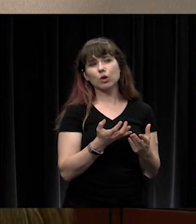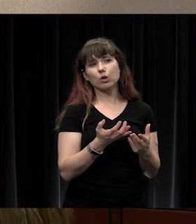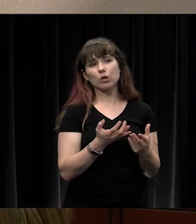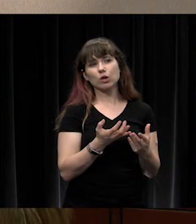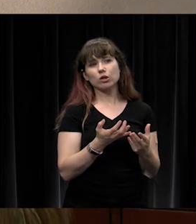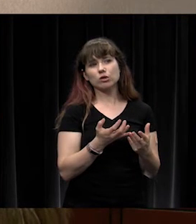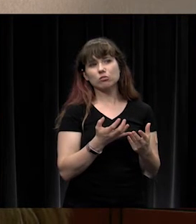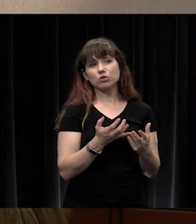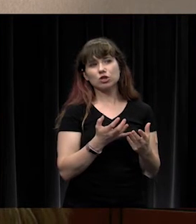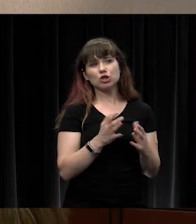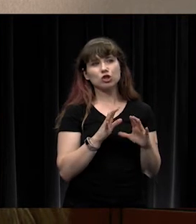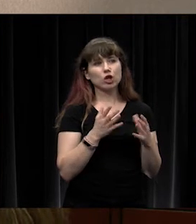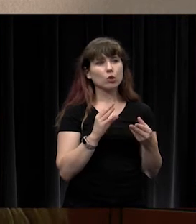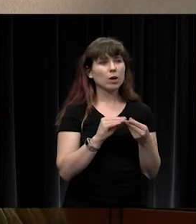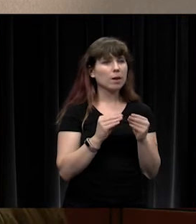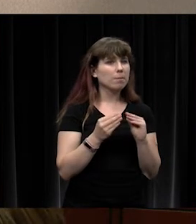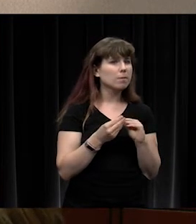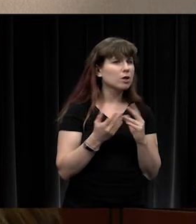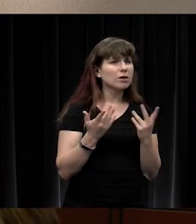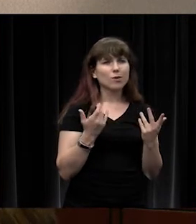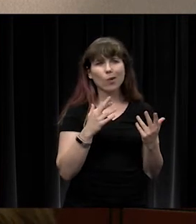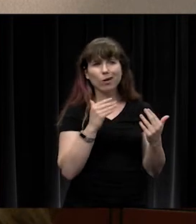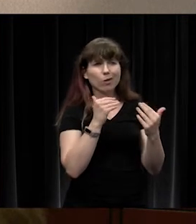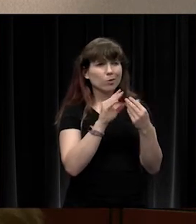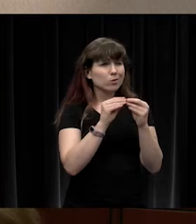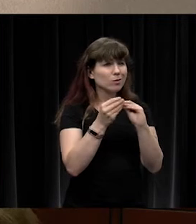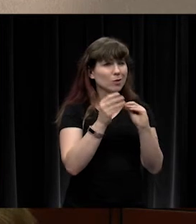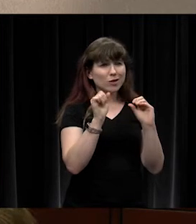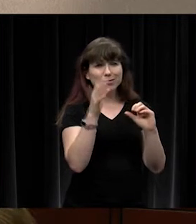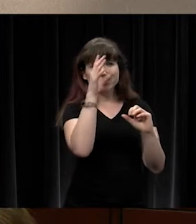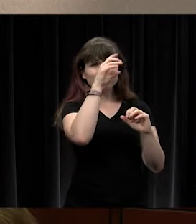general number, close to a number where we're at?